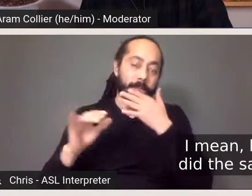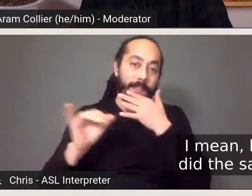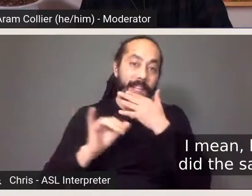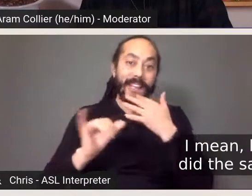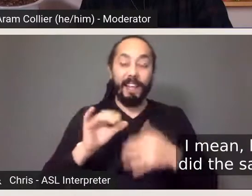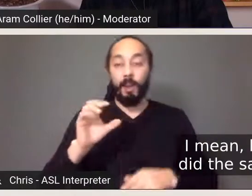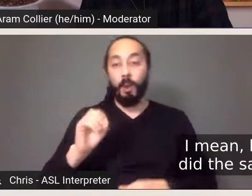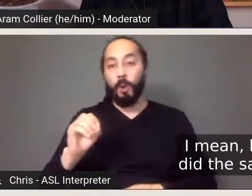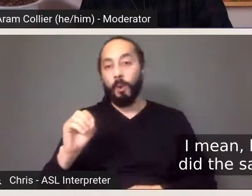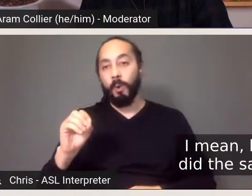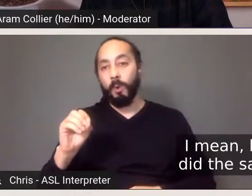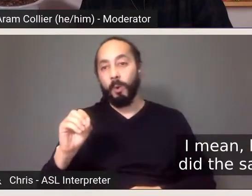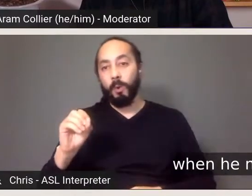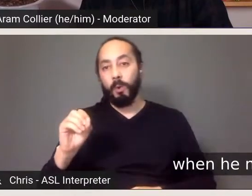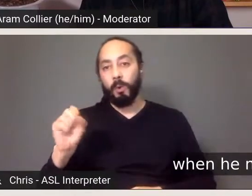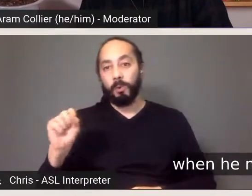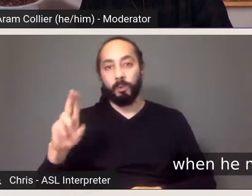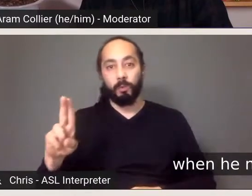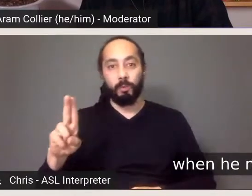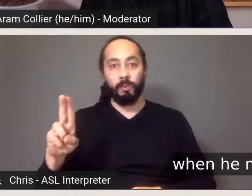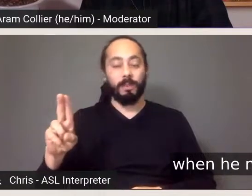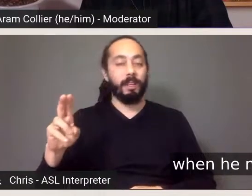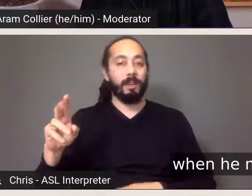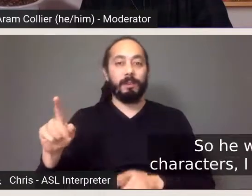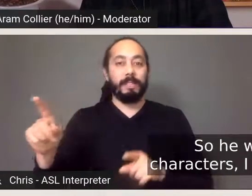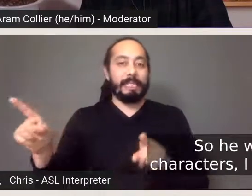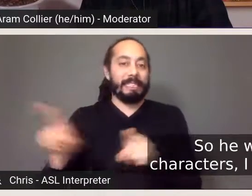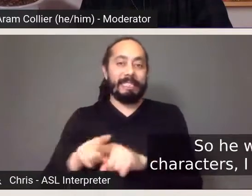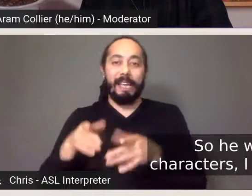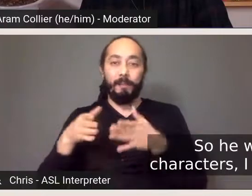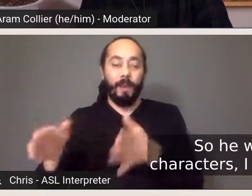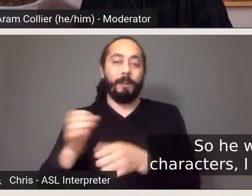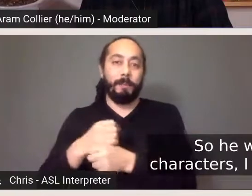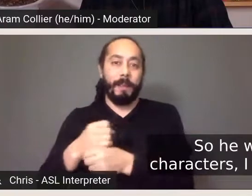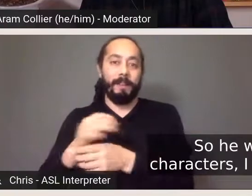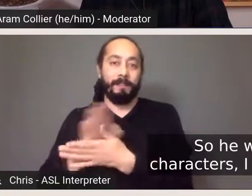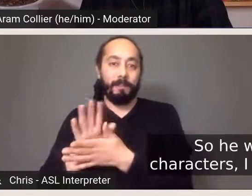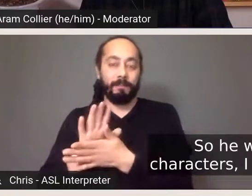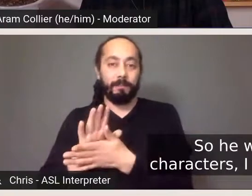did the same way to when he made his films. So he wanted the